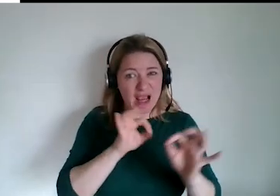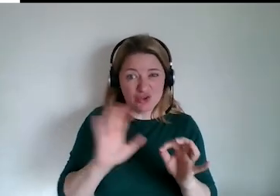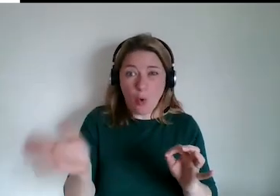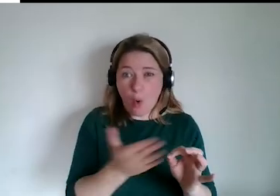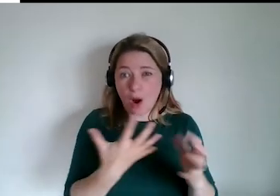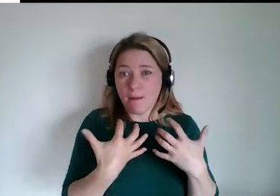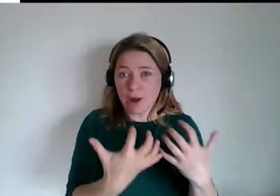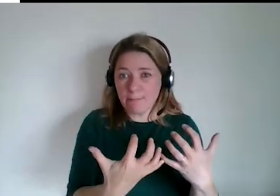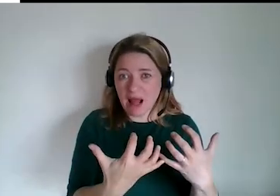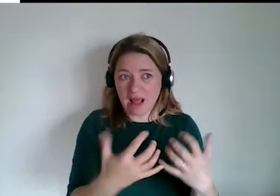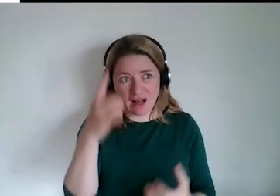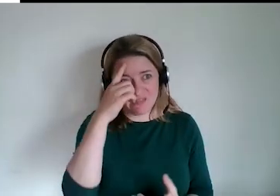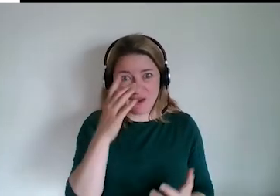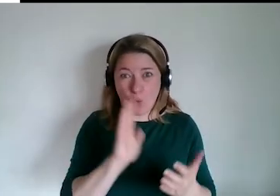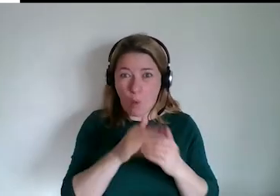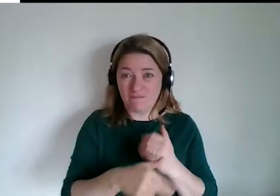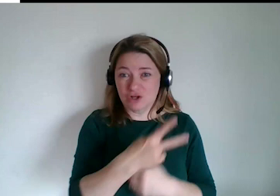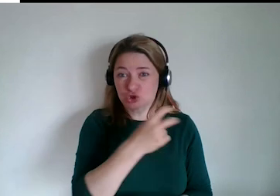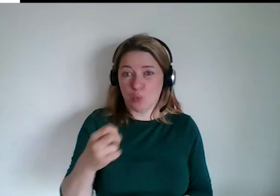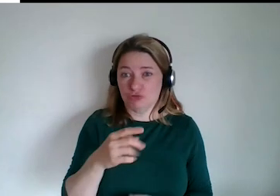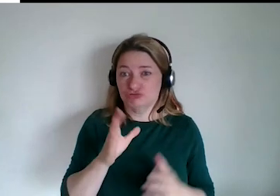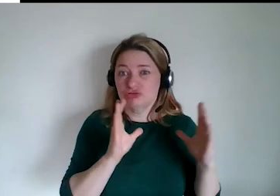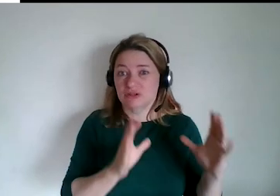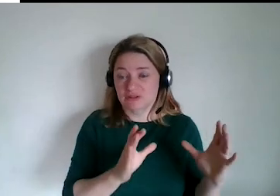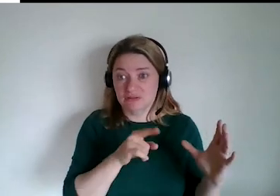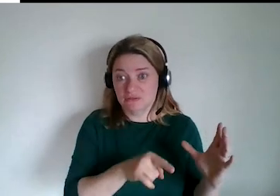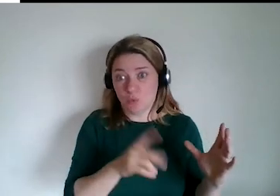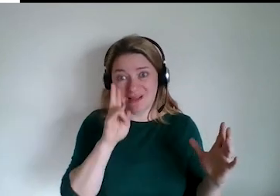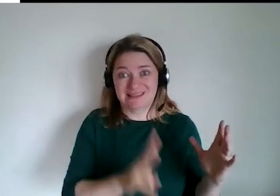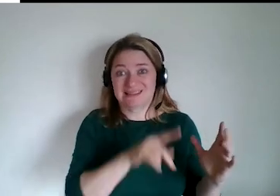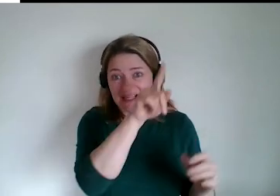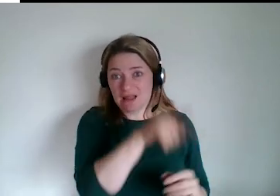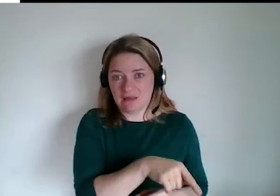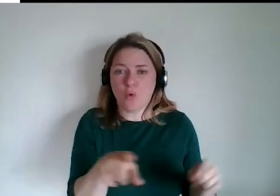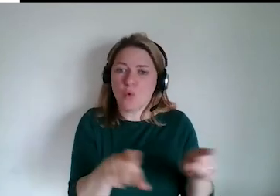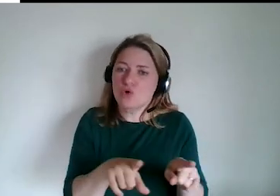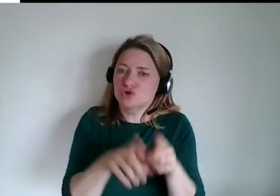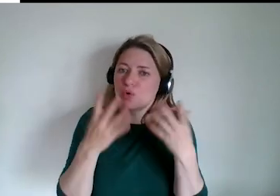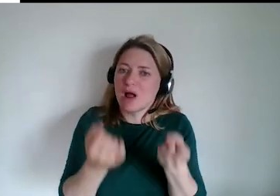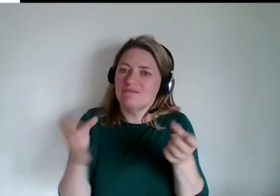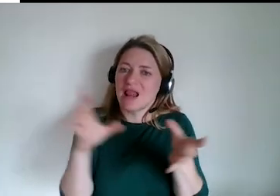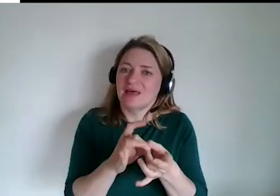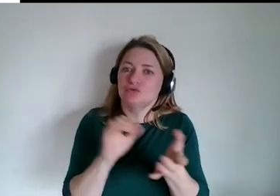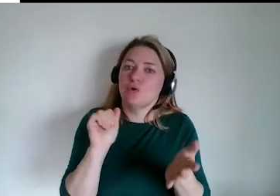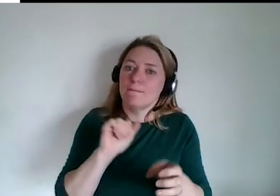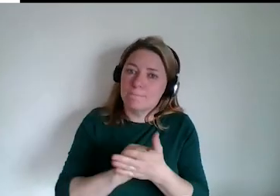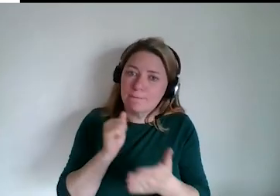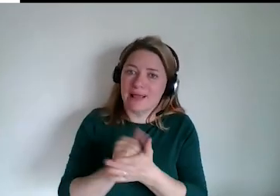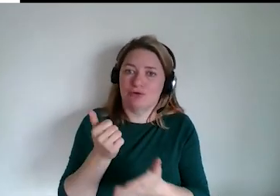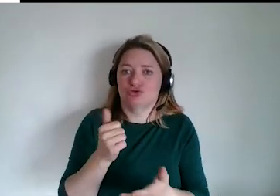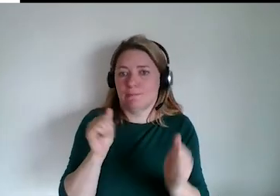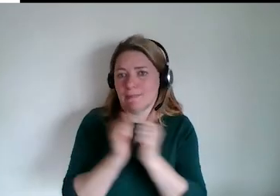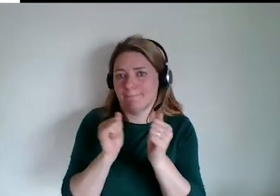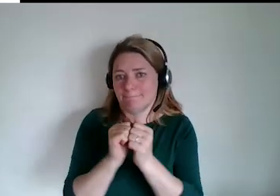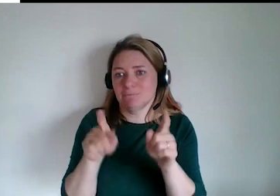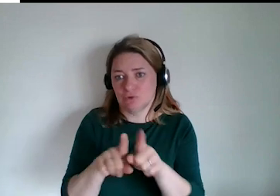now on the UKMED website, and also there's also links to published papers as well, isn't there? Usually, yeah. So